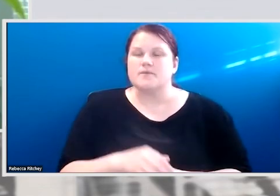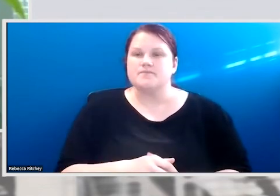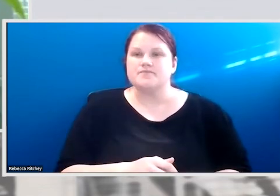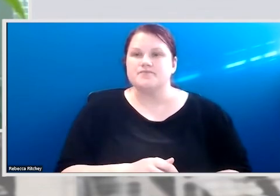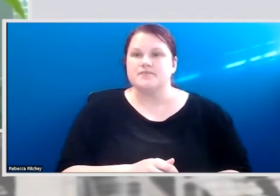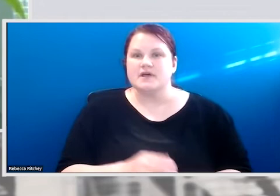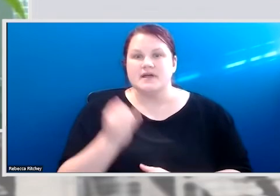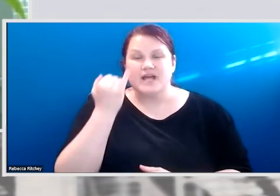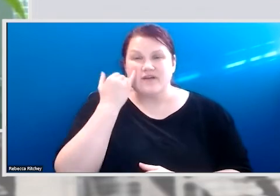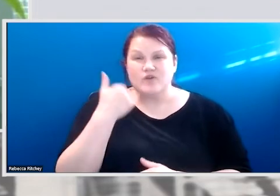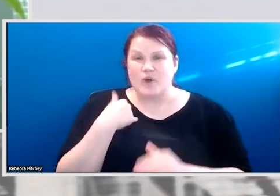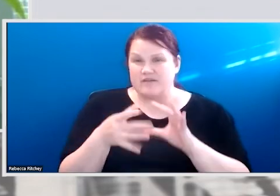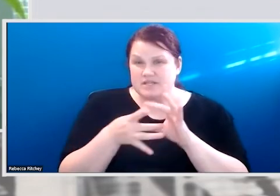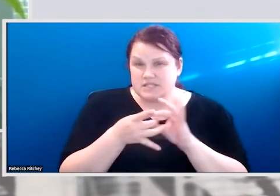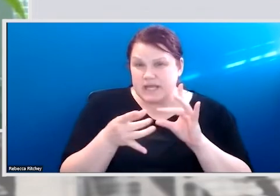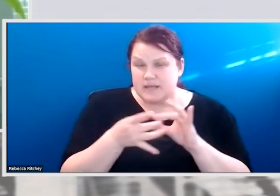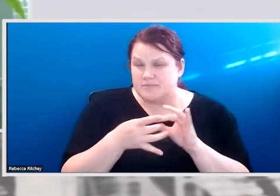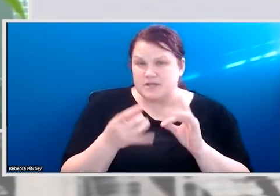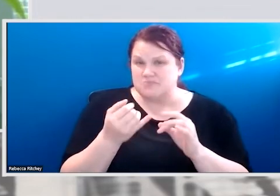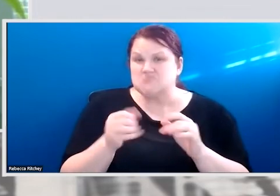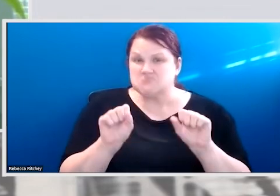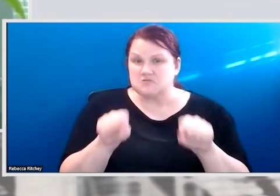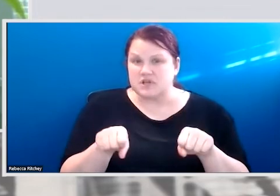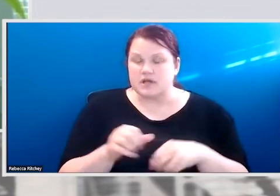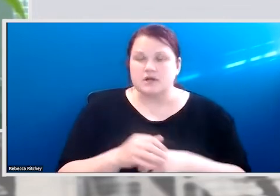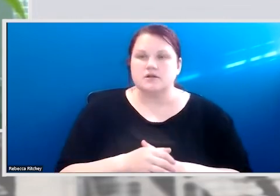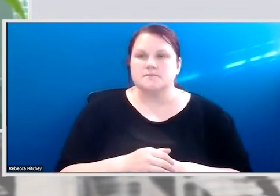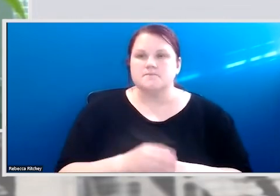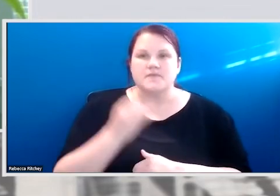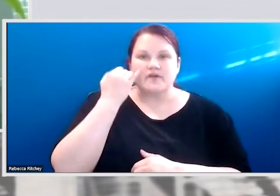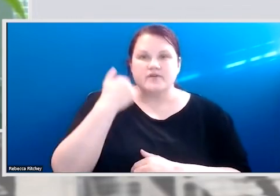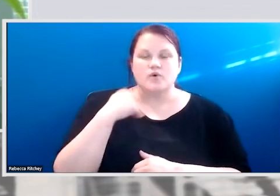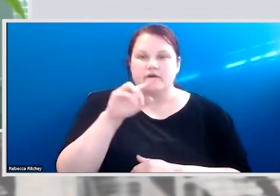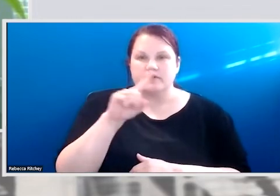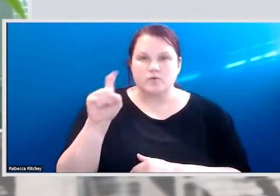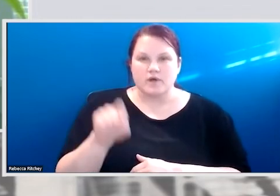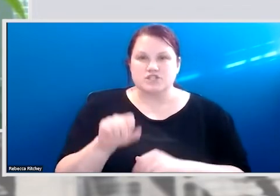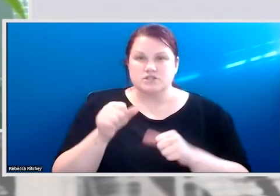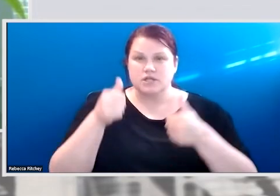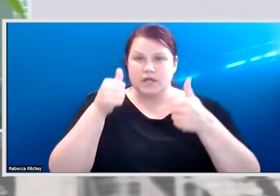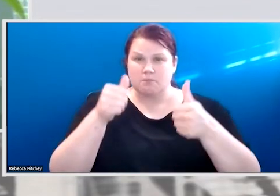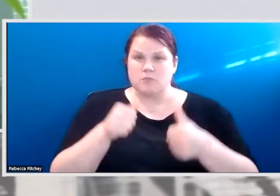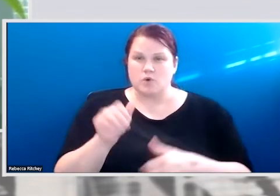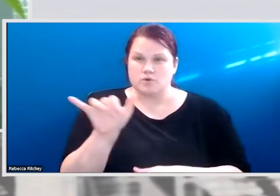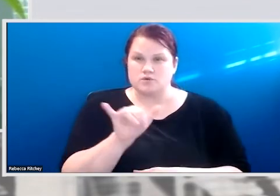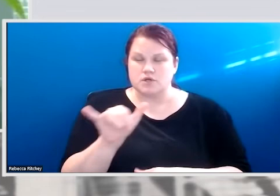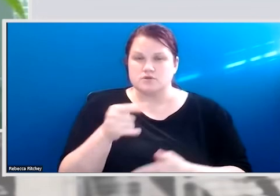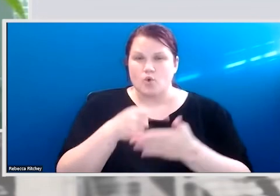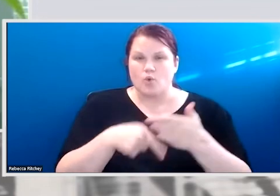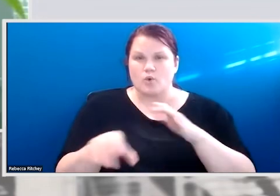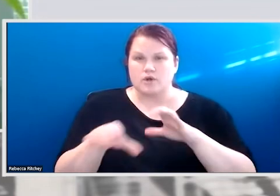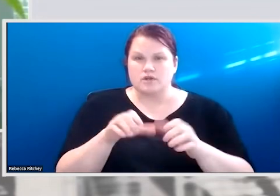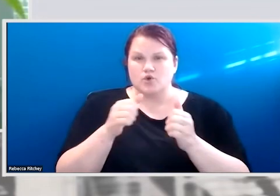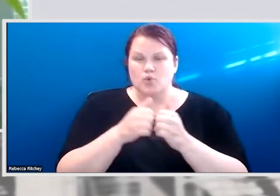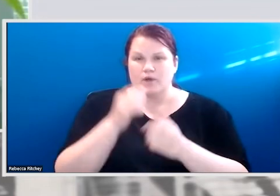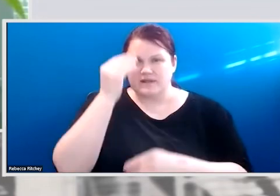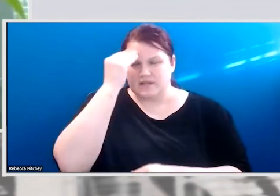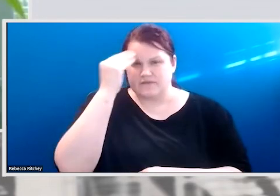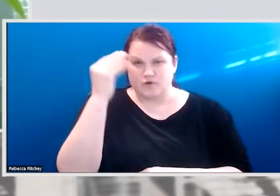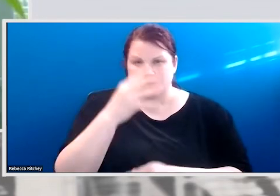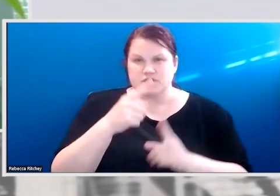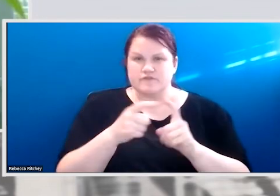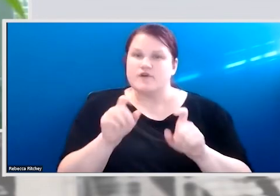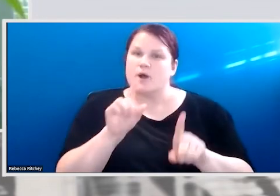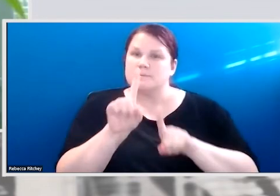have a statement, you can make a statement if you'd like. If you have a question, you can pose that as well. What we're going to do with that information, both from the